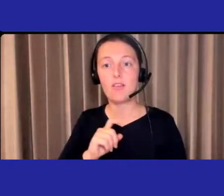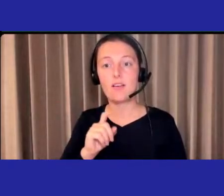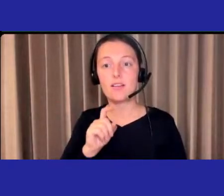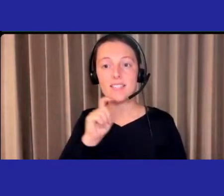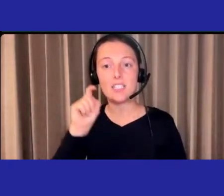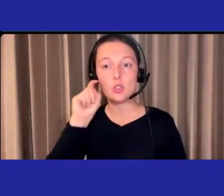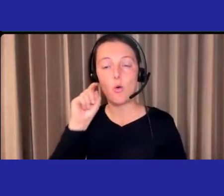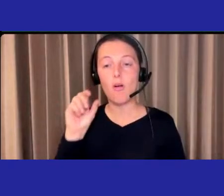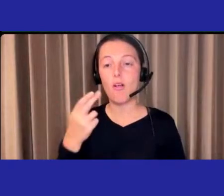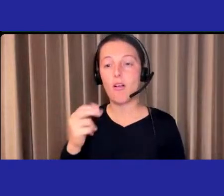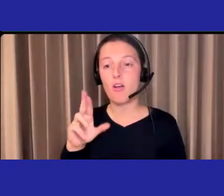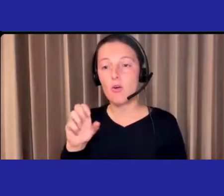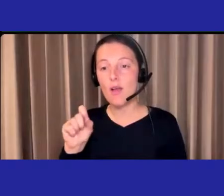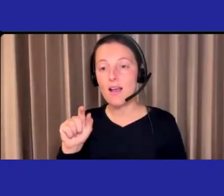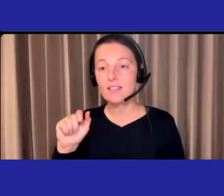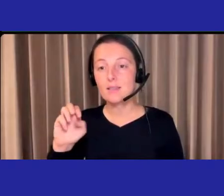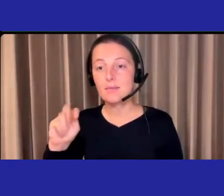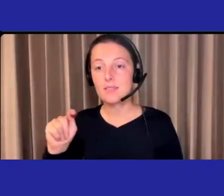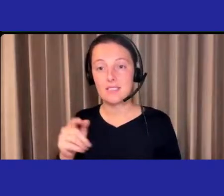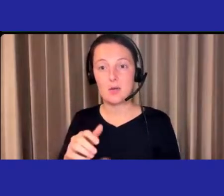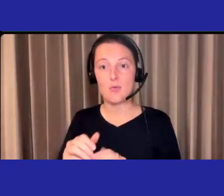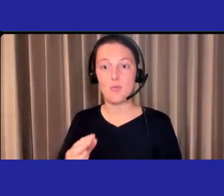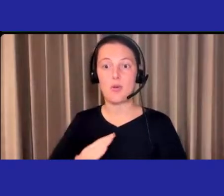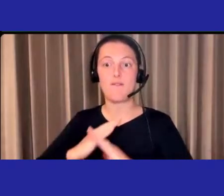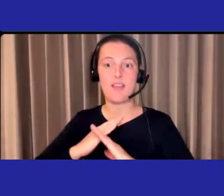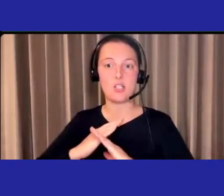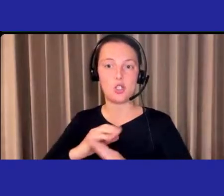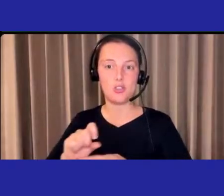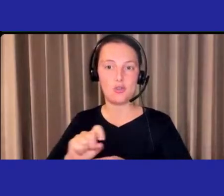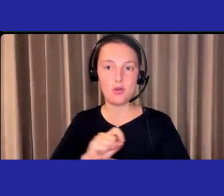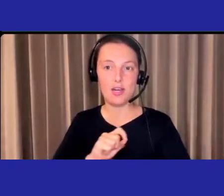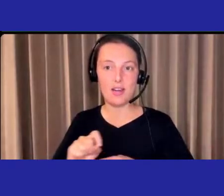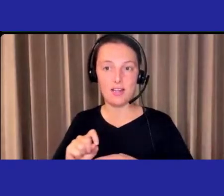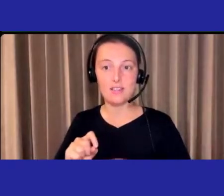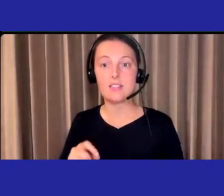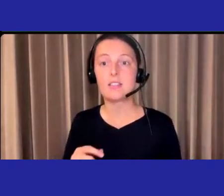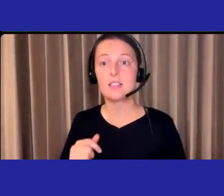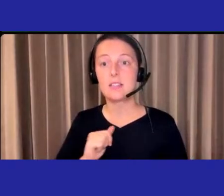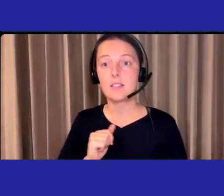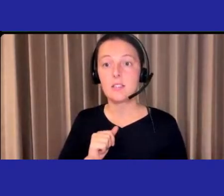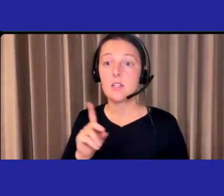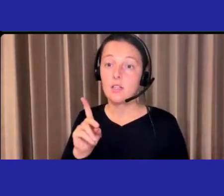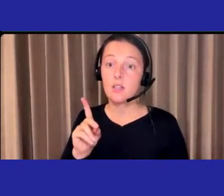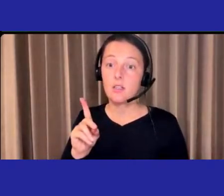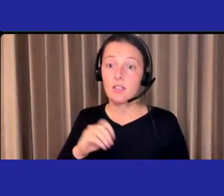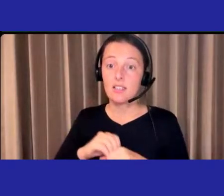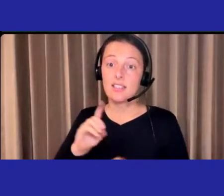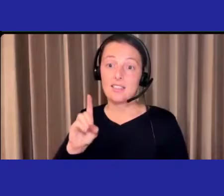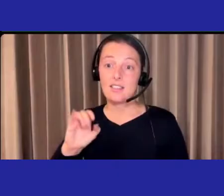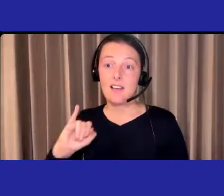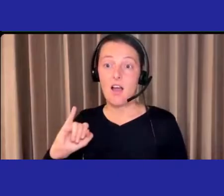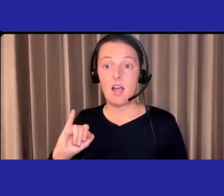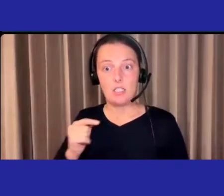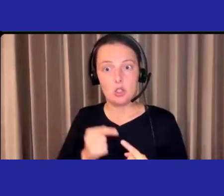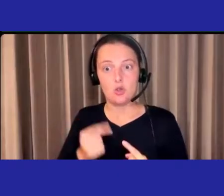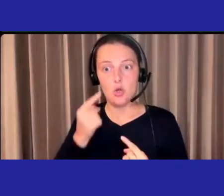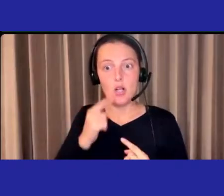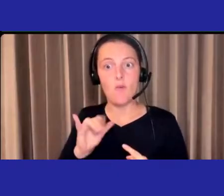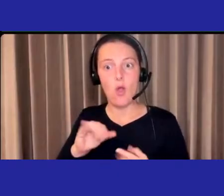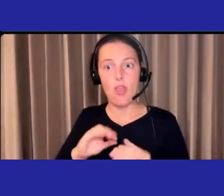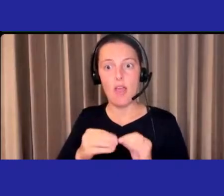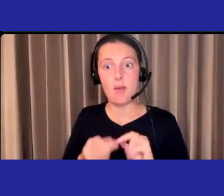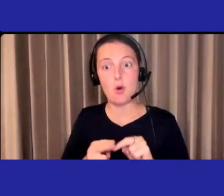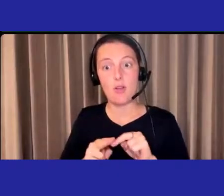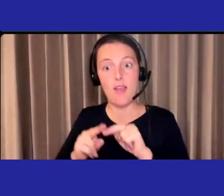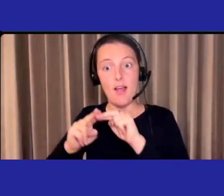because every agency, including mine, and I'm over DEI, it's a struggle to get the numbers up. So congratulations on